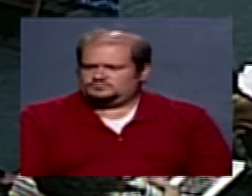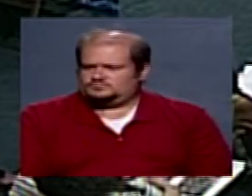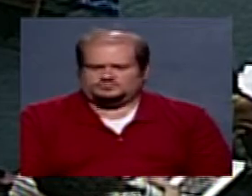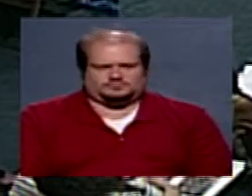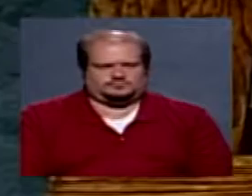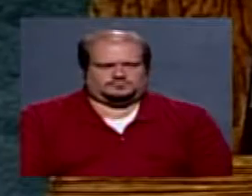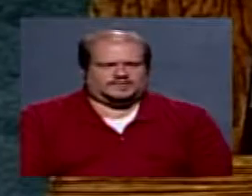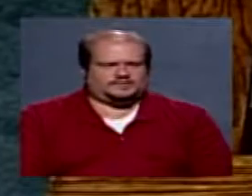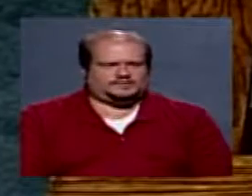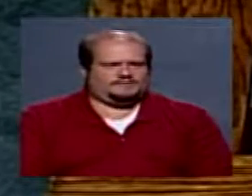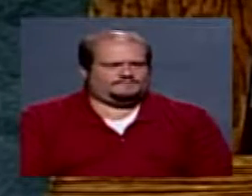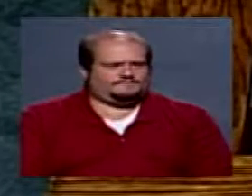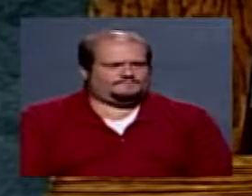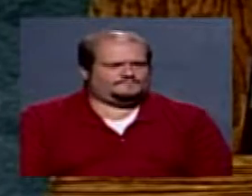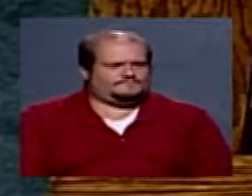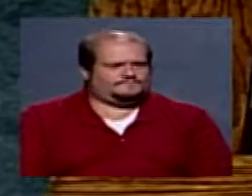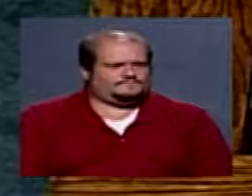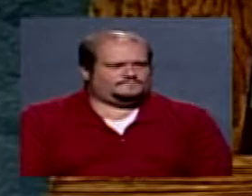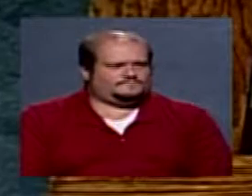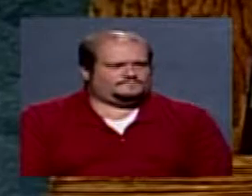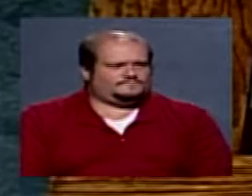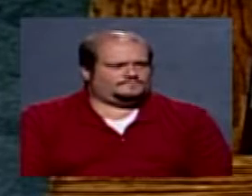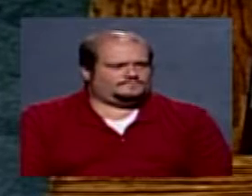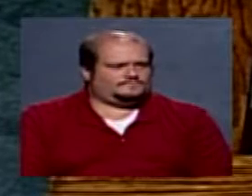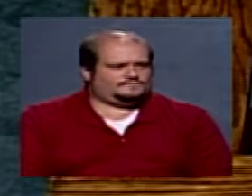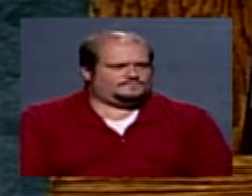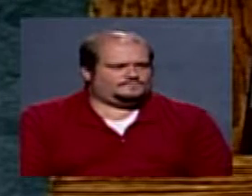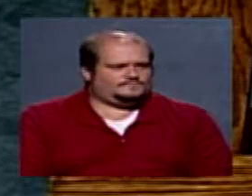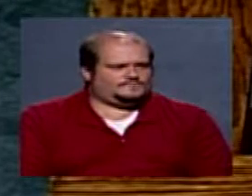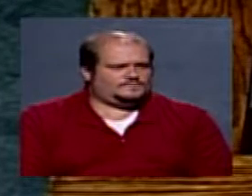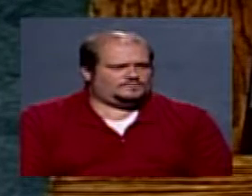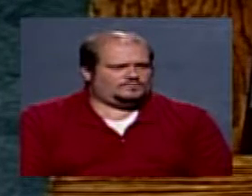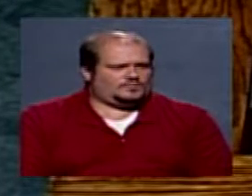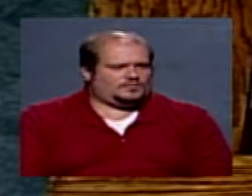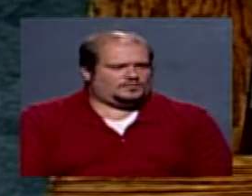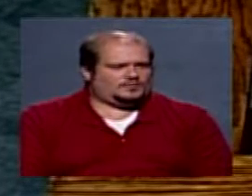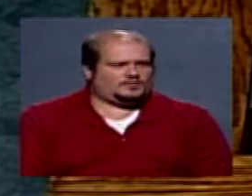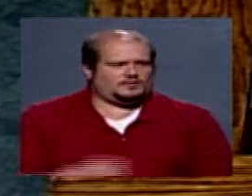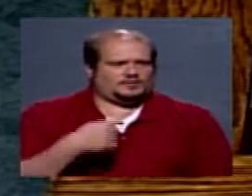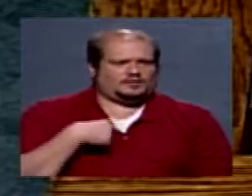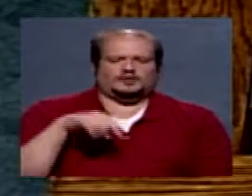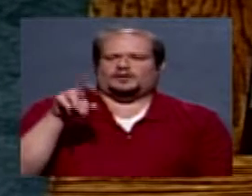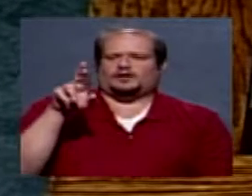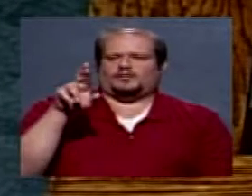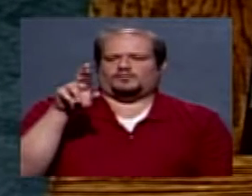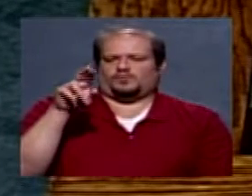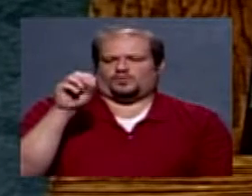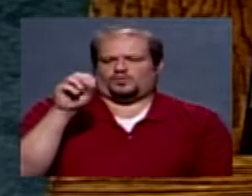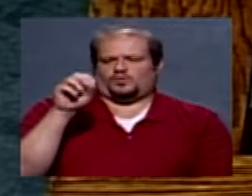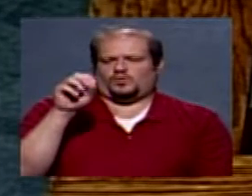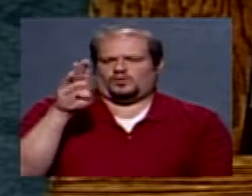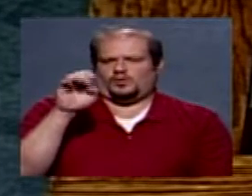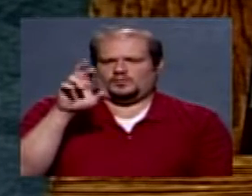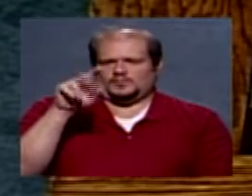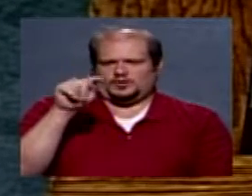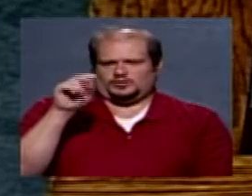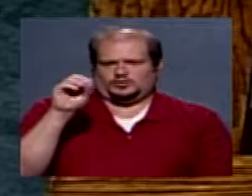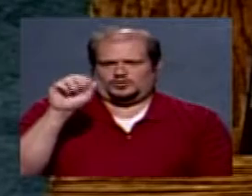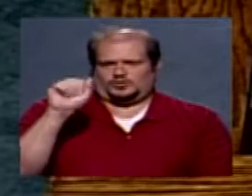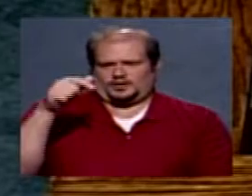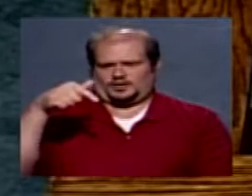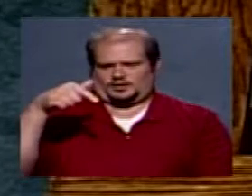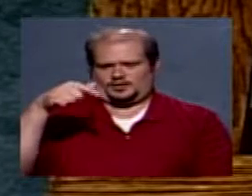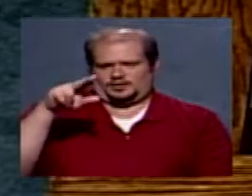Good afternoon, sir, everybody. And I'm Roberto Aki, residing at